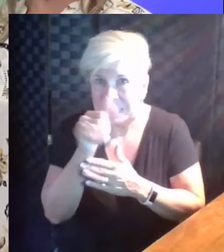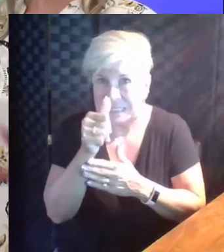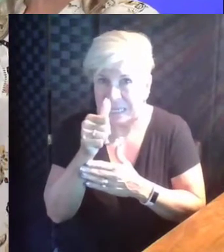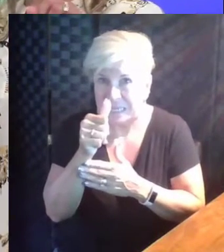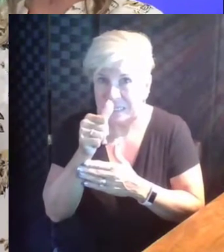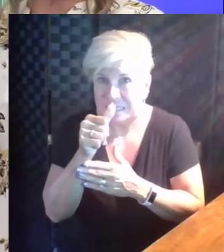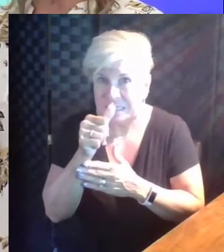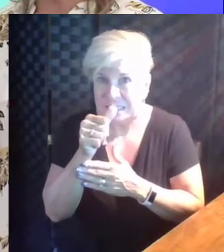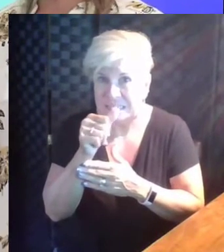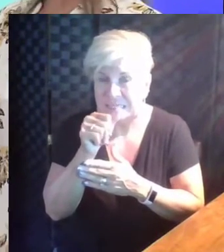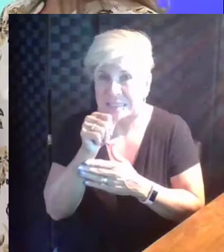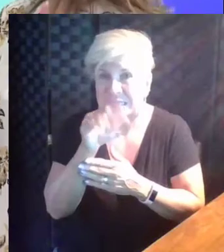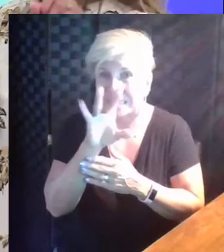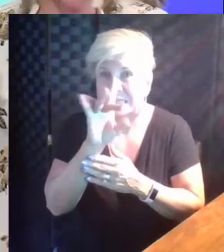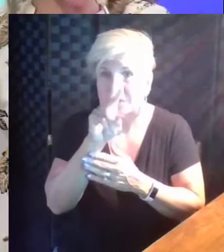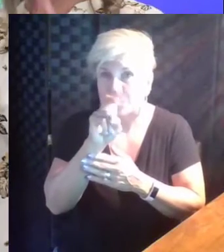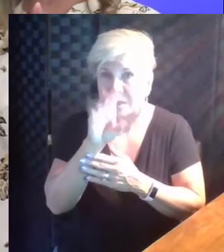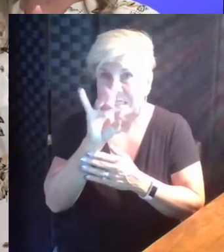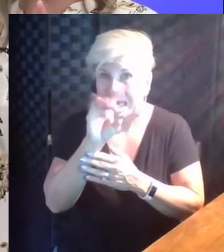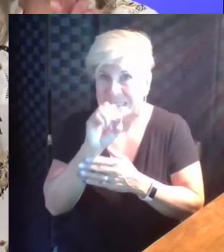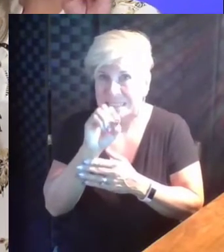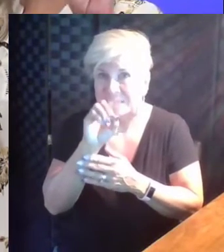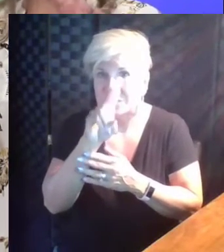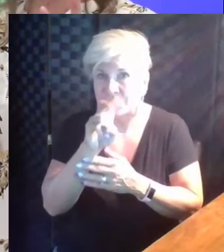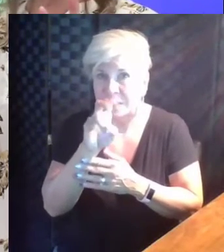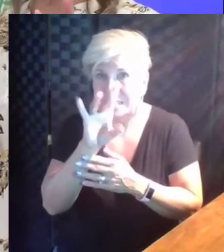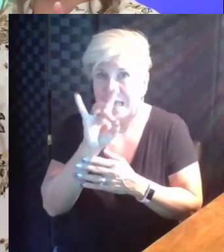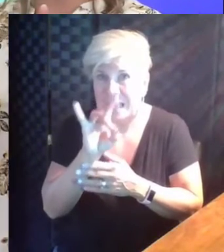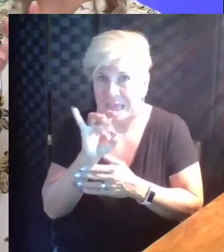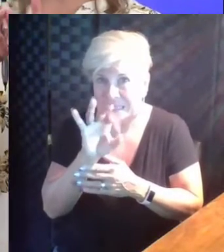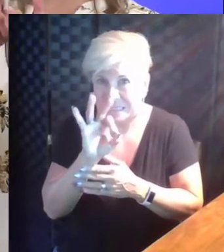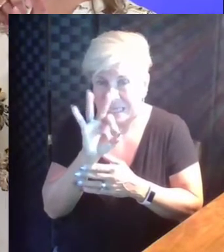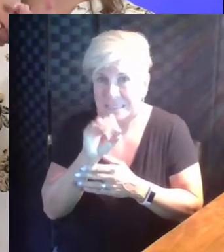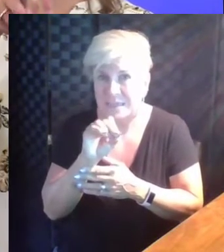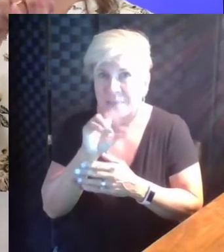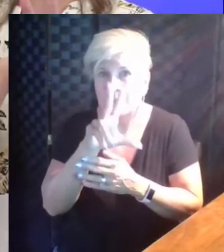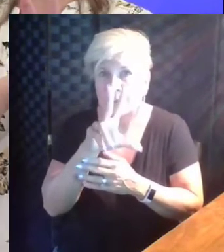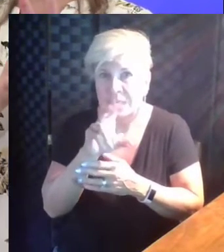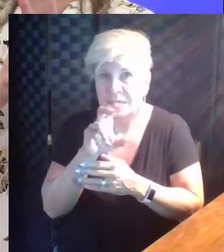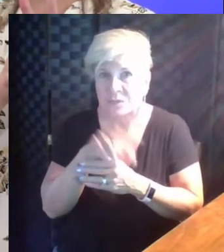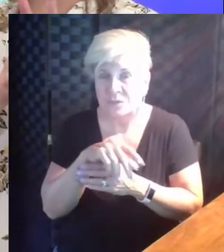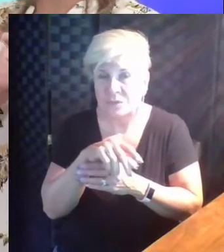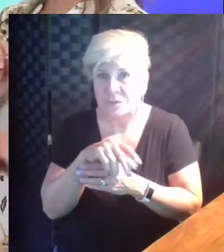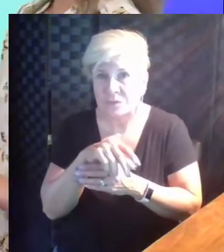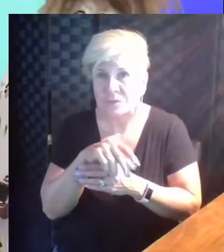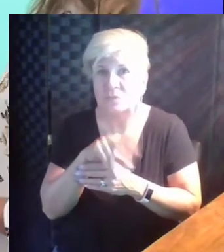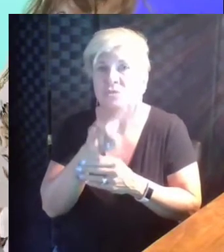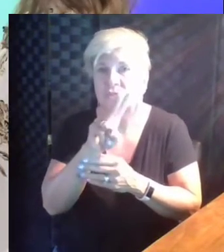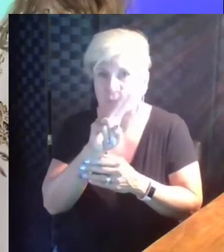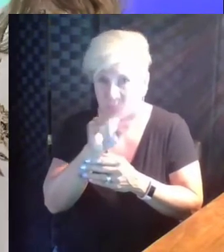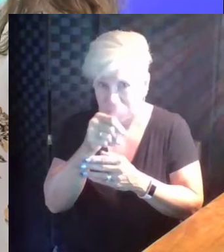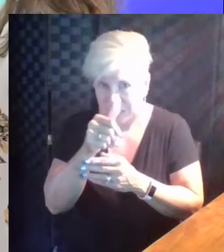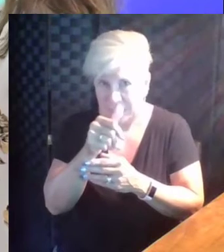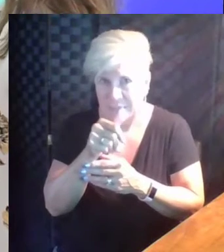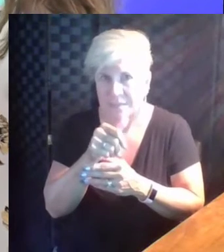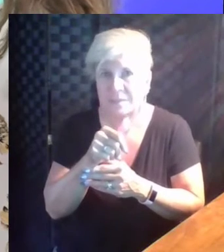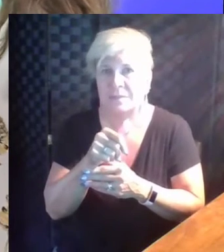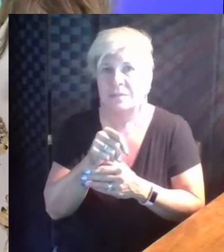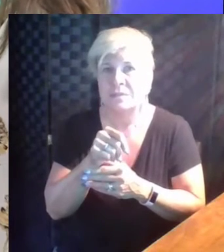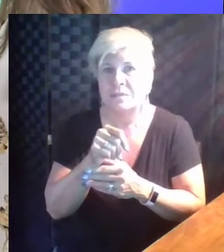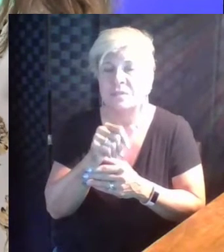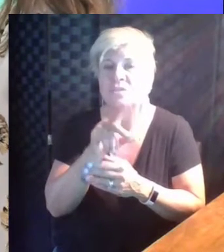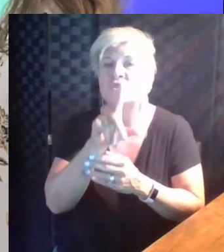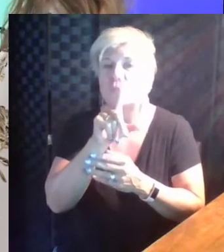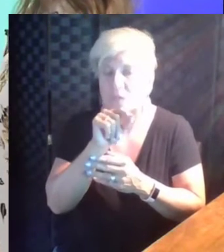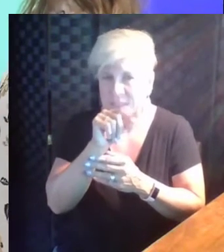tens. 280, 290, 300. How many tens did I jump? 2, which means I've